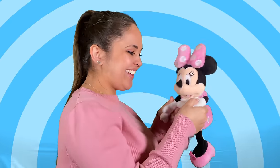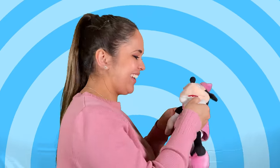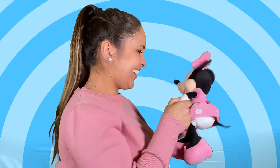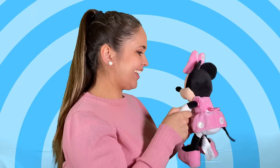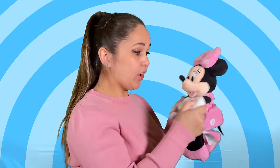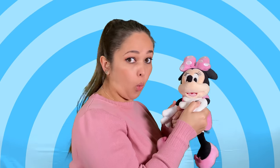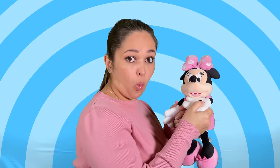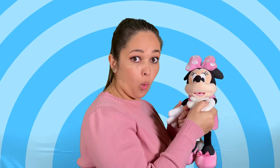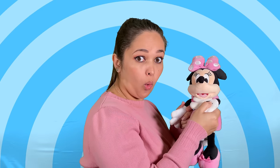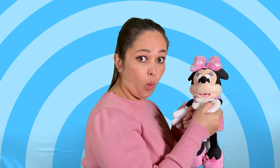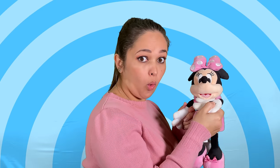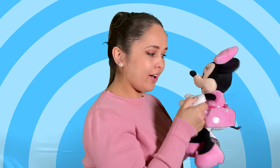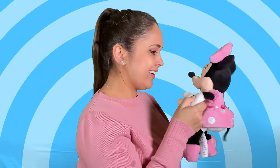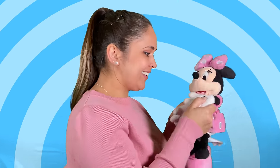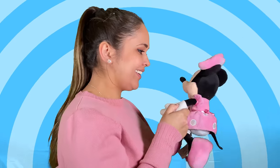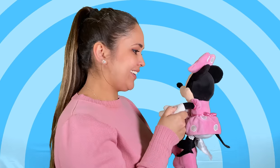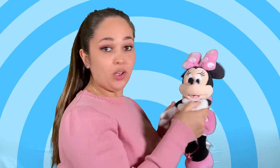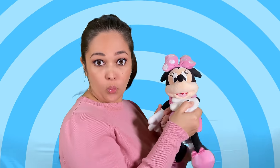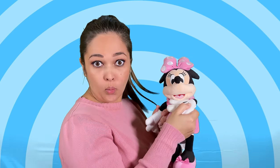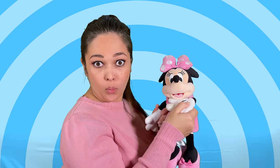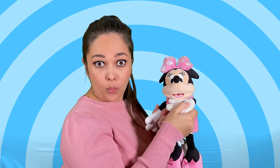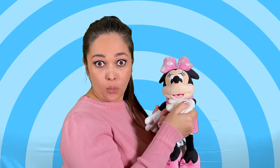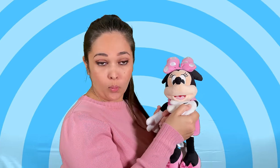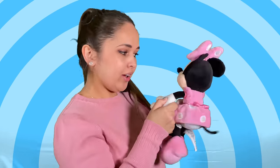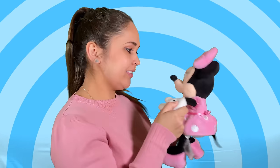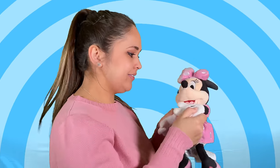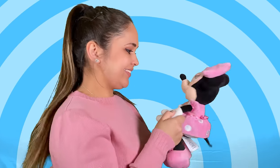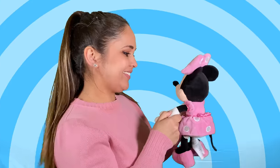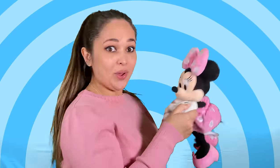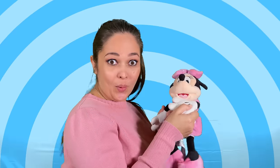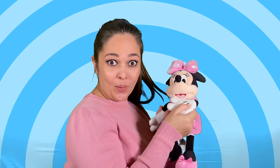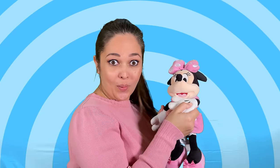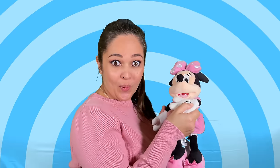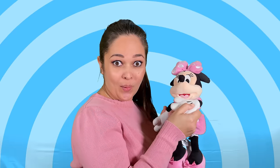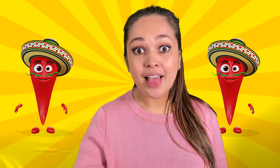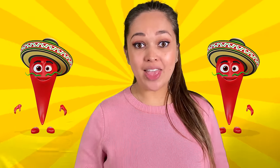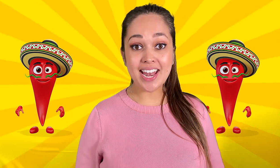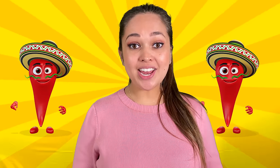When I say stop, everybody stop. When I say stop.